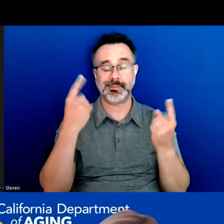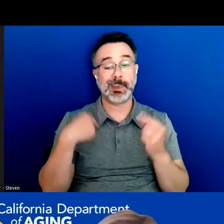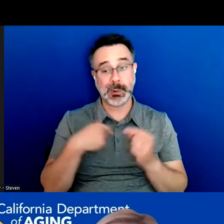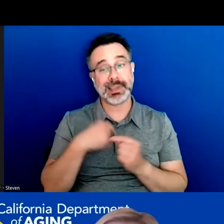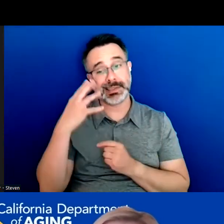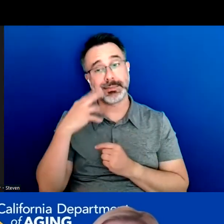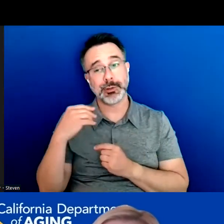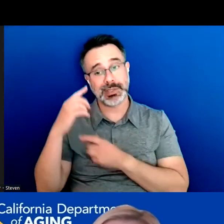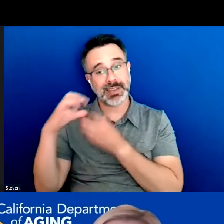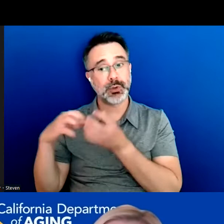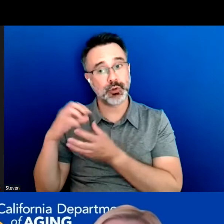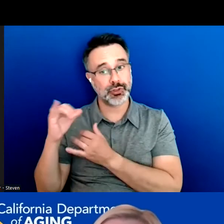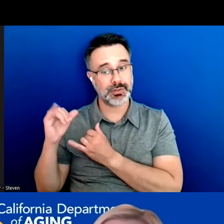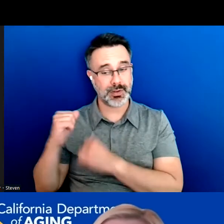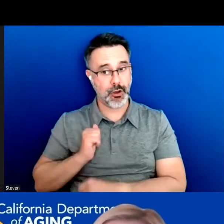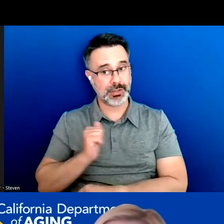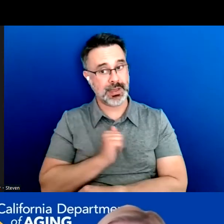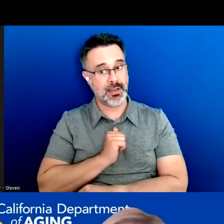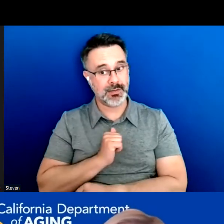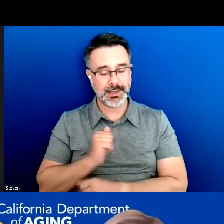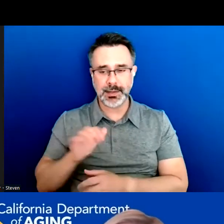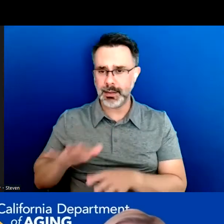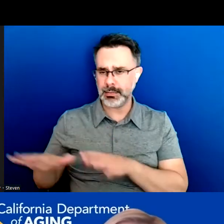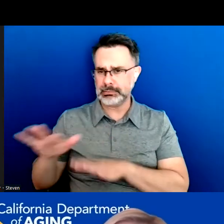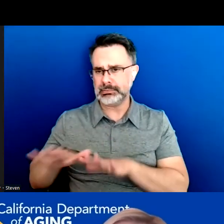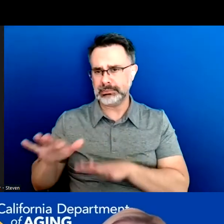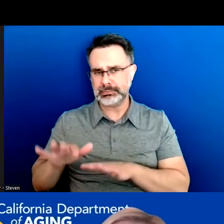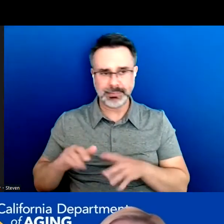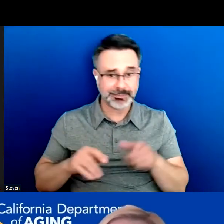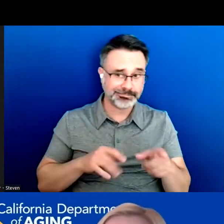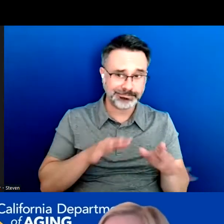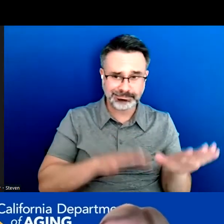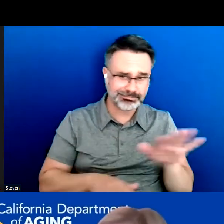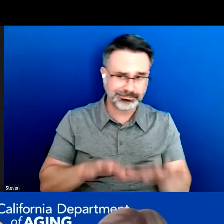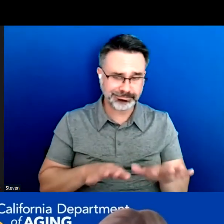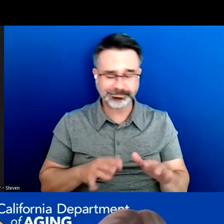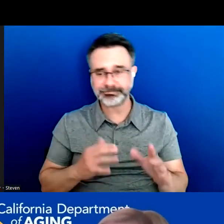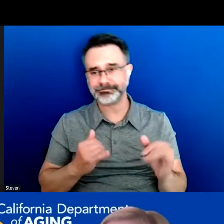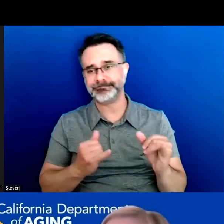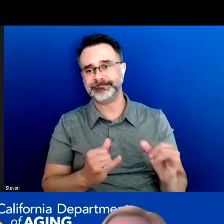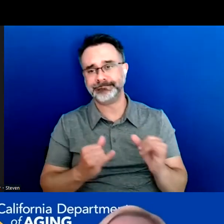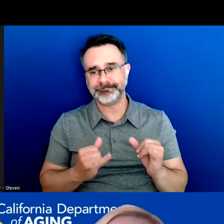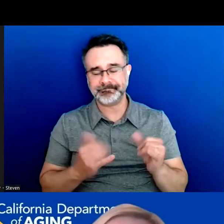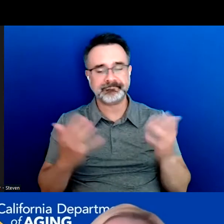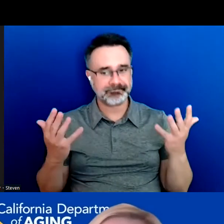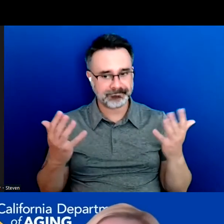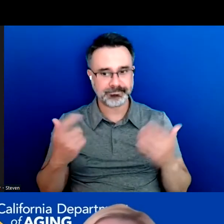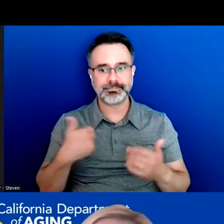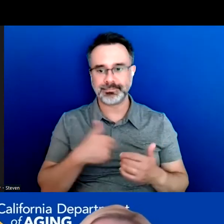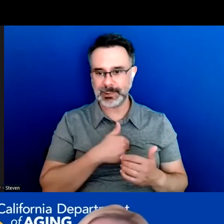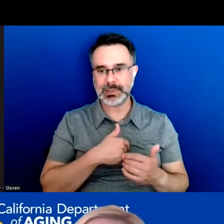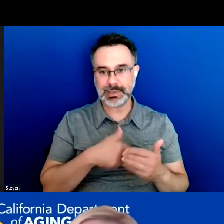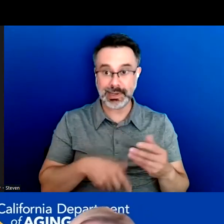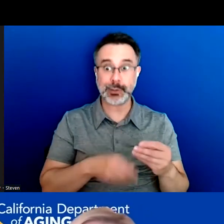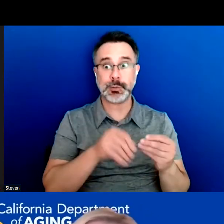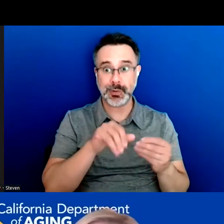and it's confusing to us as well. And we know that we're part of, we contribute to that confusion. So